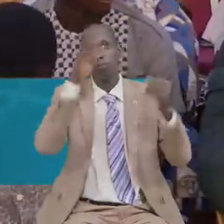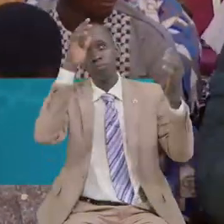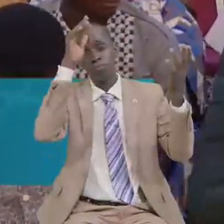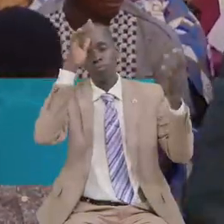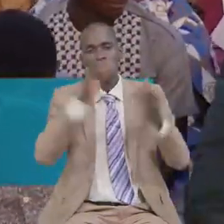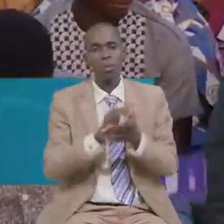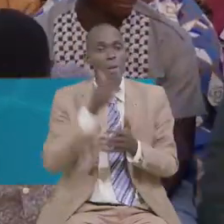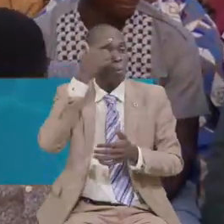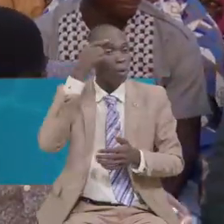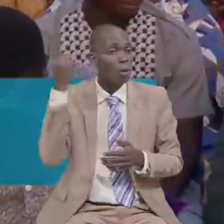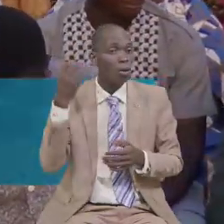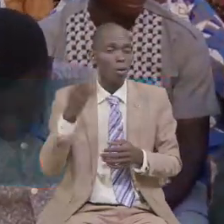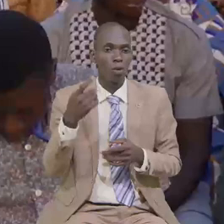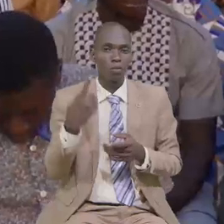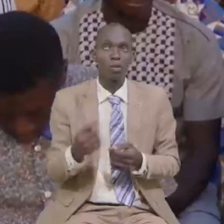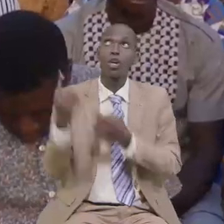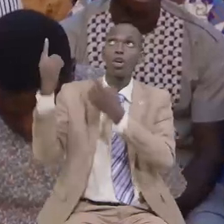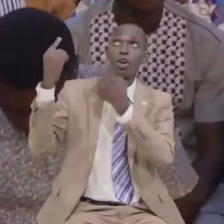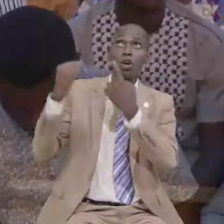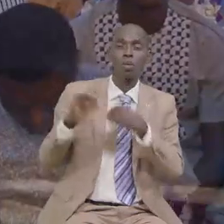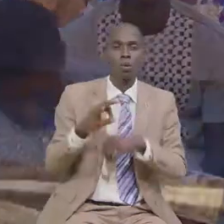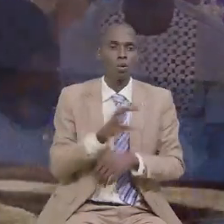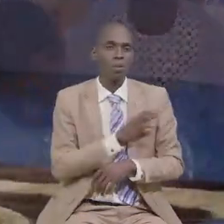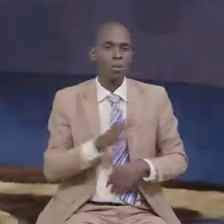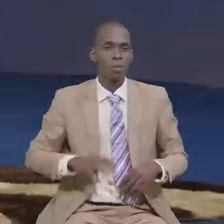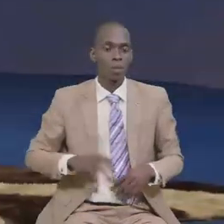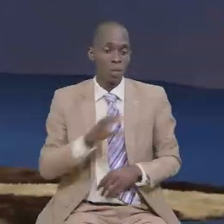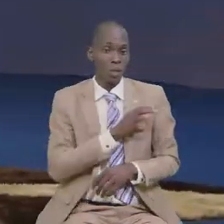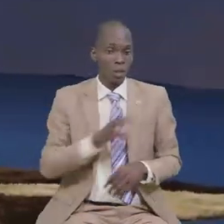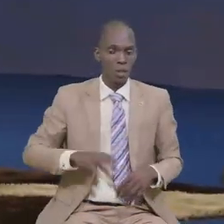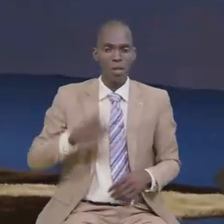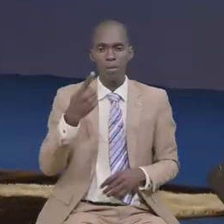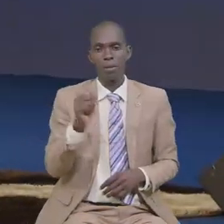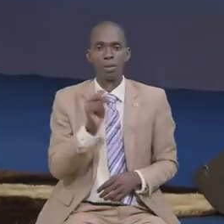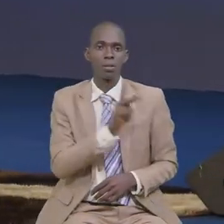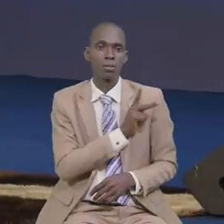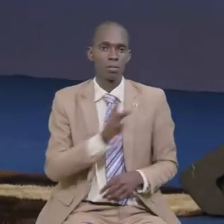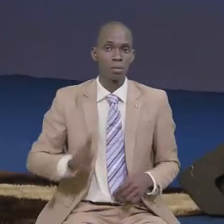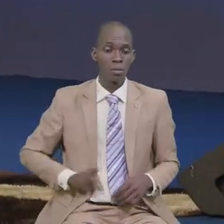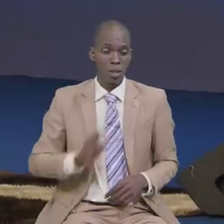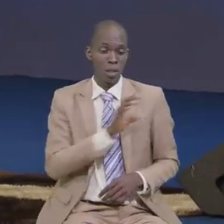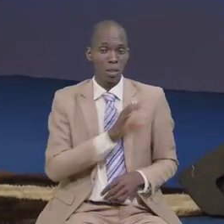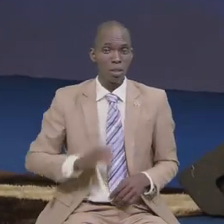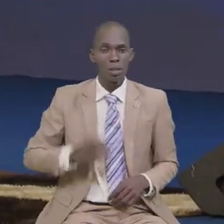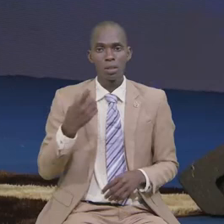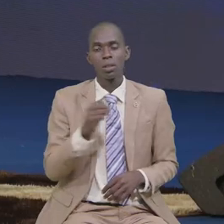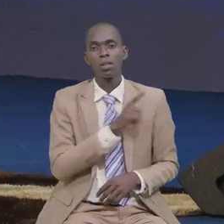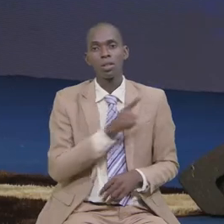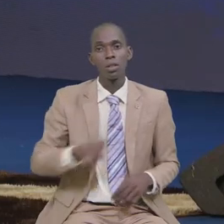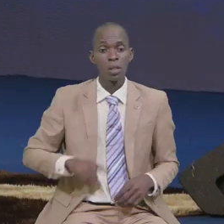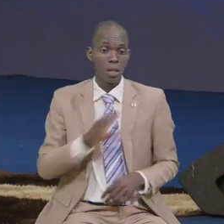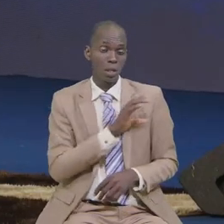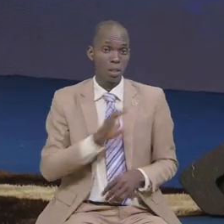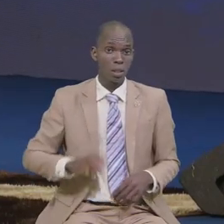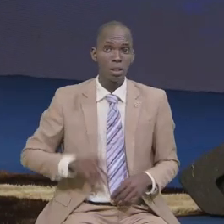because of the coming of Christ. Christ the King, Christ the Lord, Christ